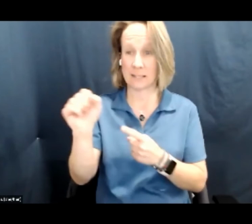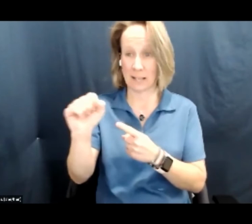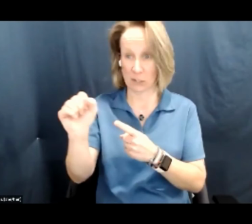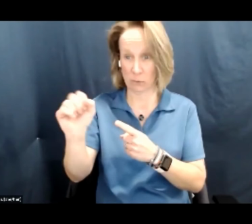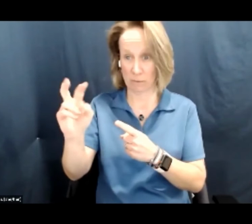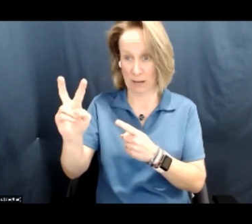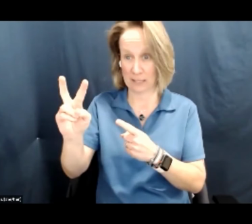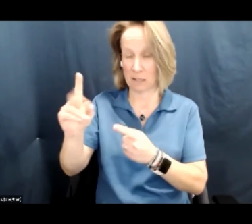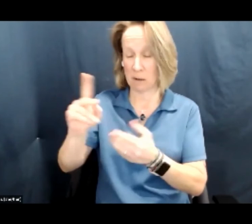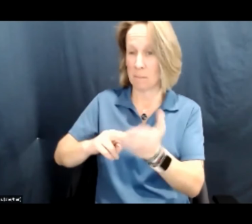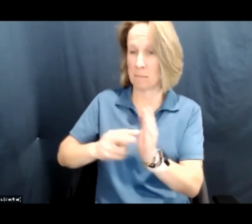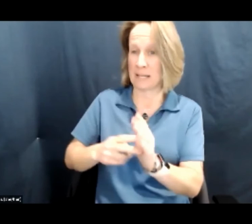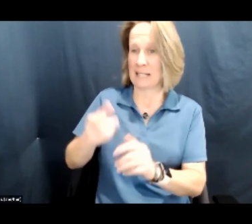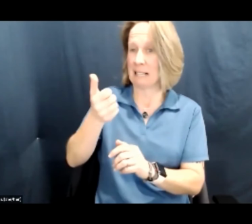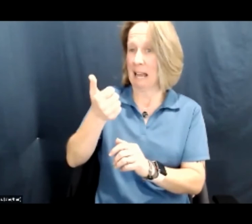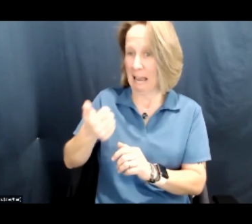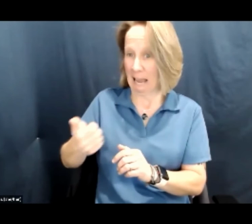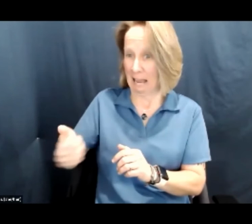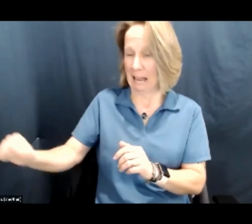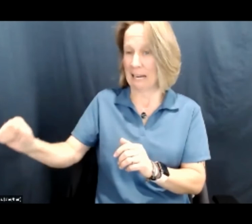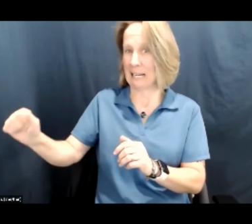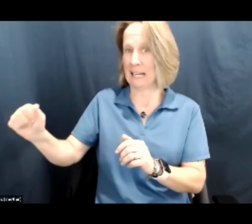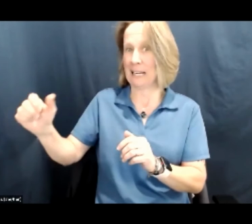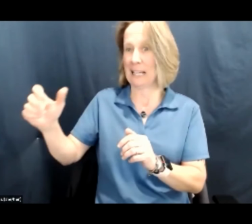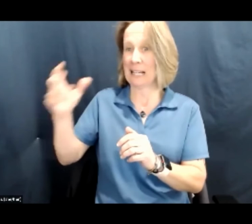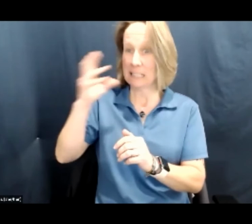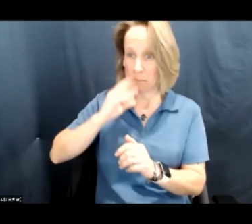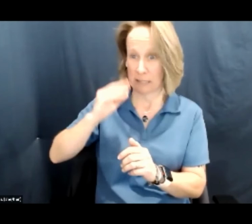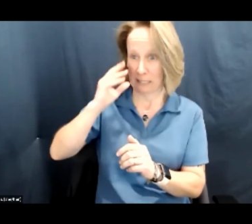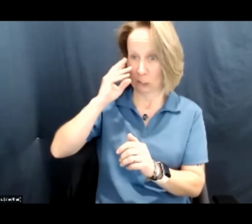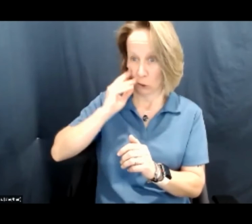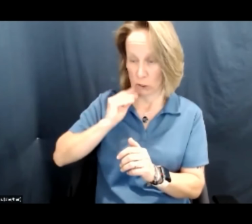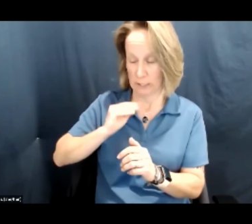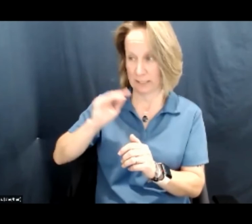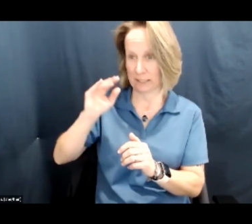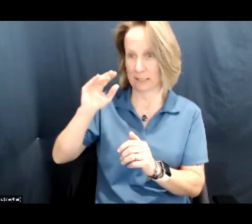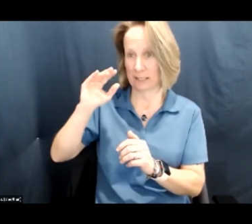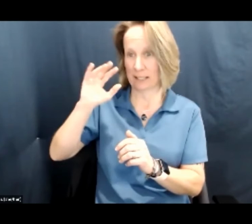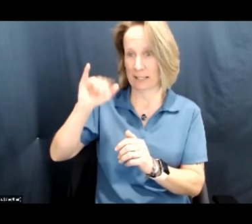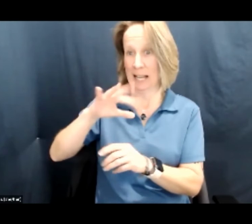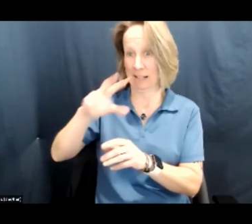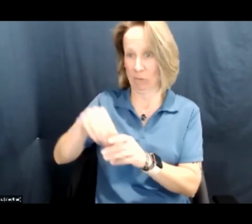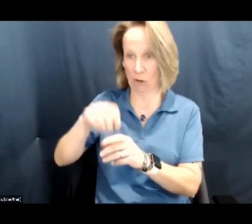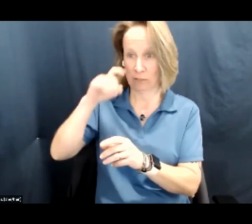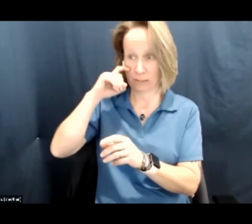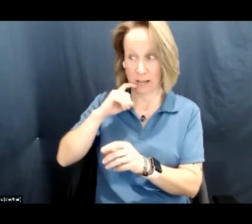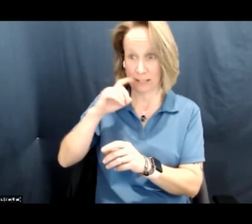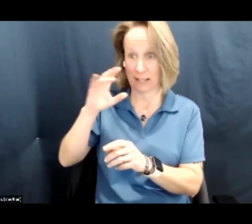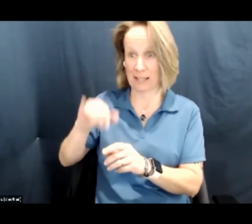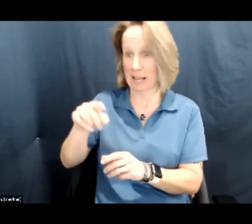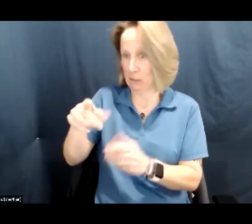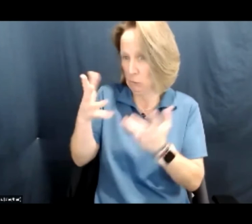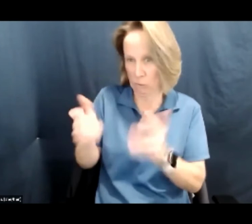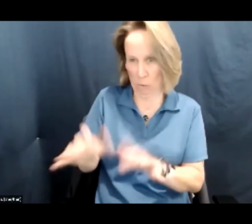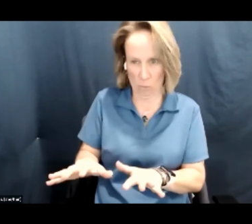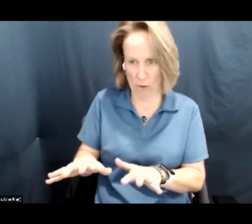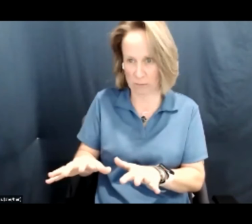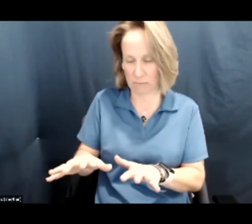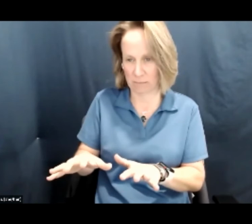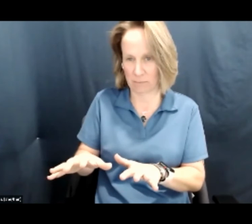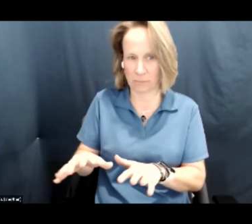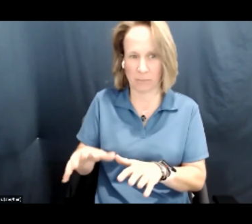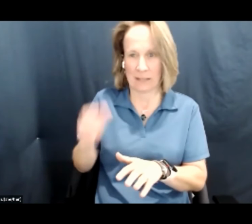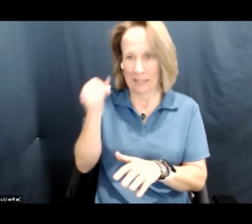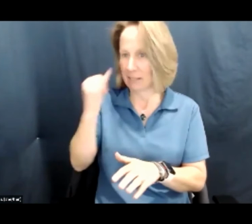unwanted sexual experience, right? Any type of sexual experience that does not involve consent. And this can be a variety of different